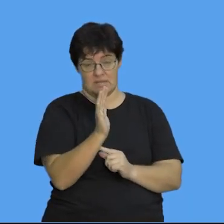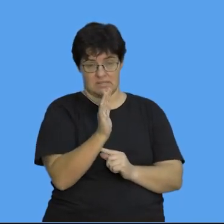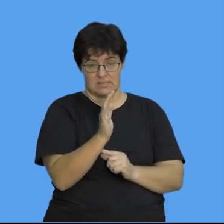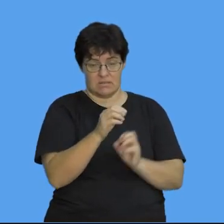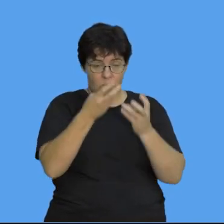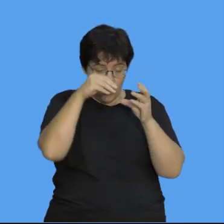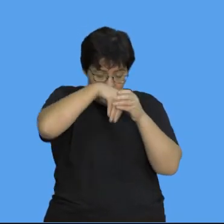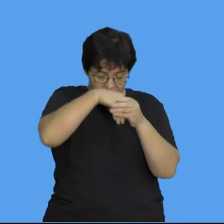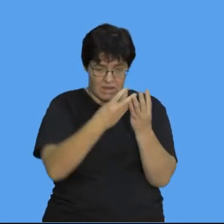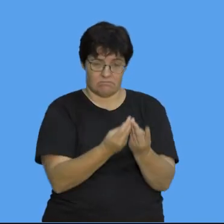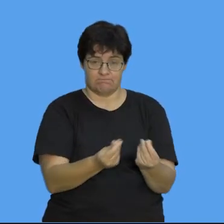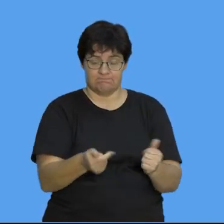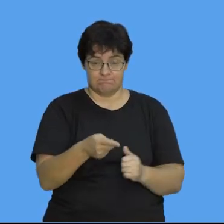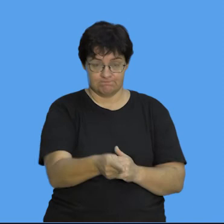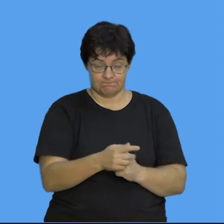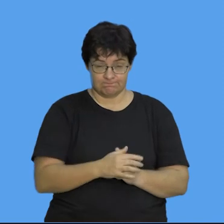in the soil.